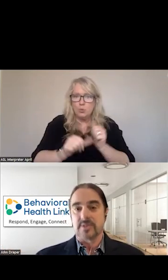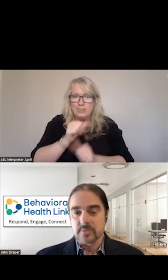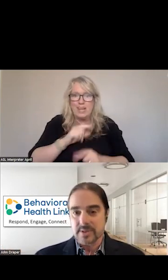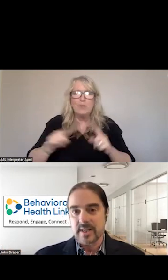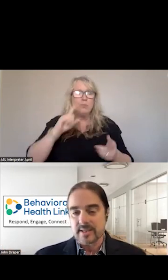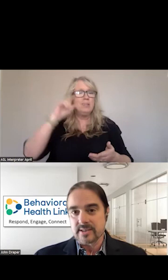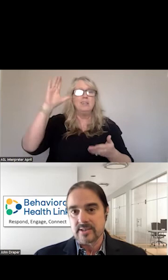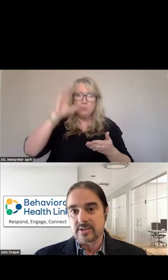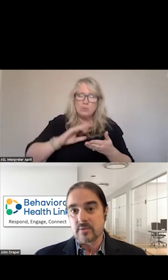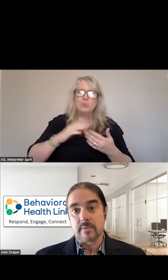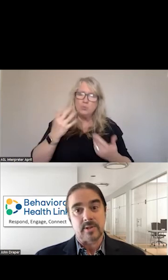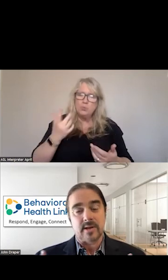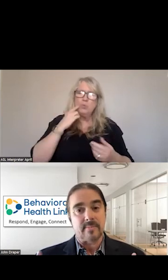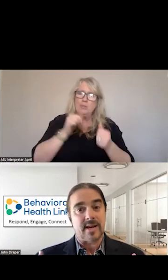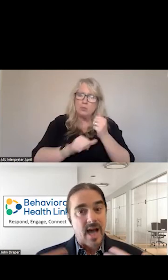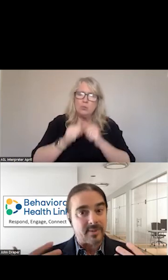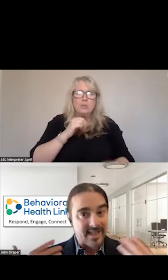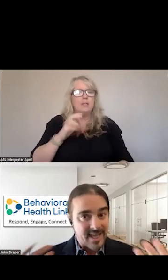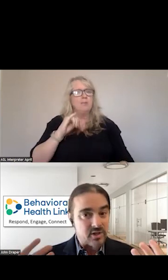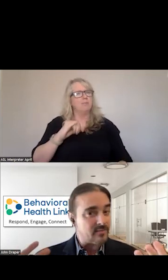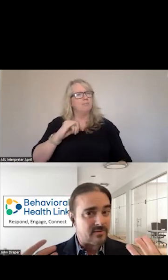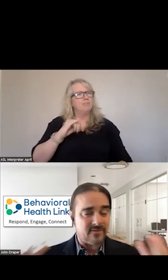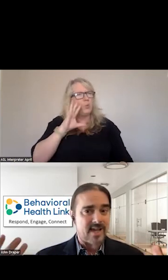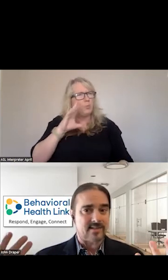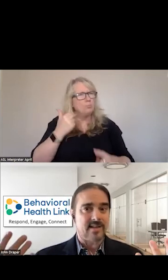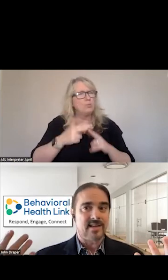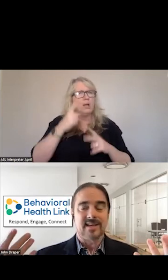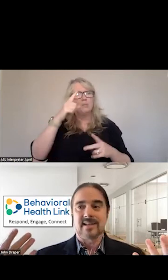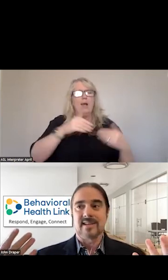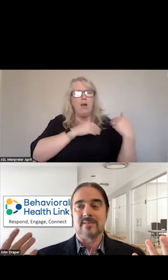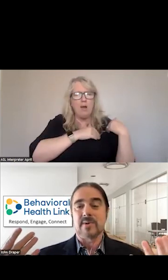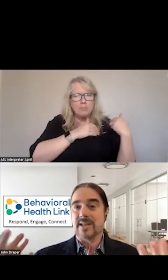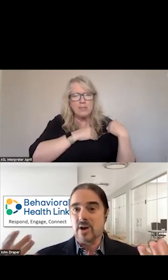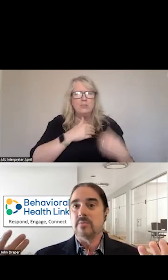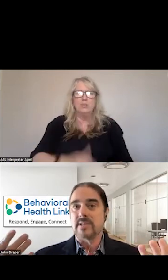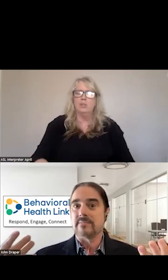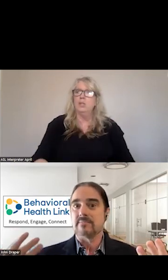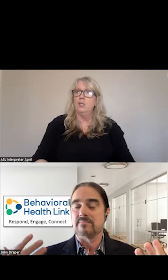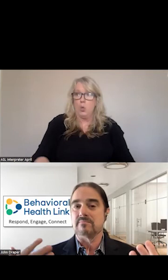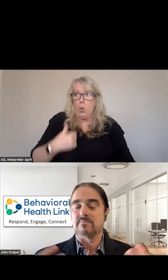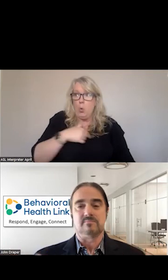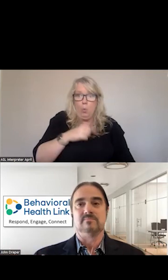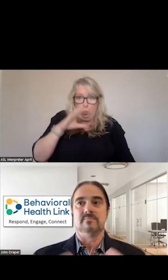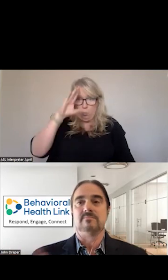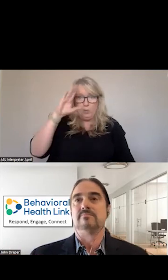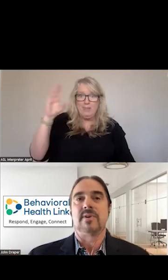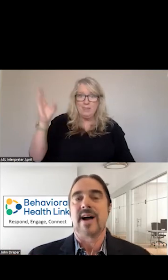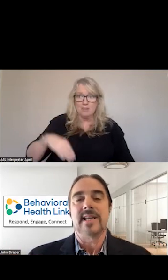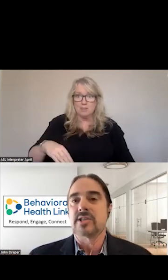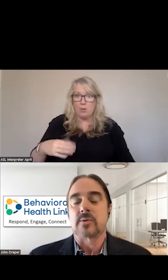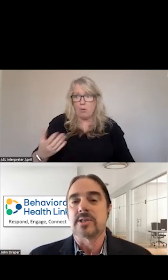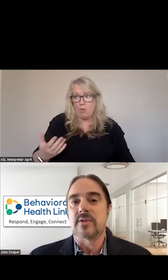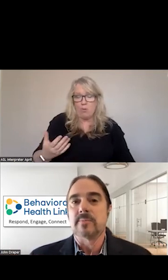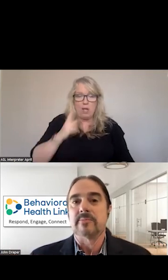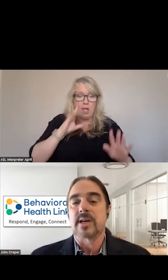reduces suicides. And so when we talk about obligation, if in fact we know that